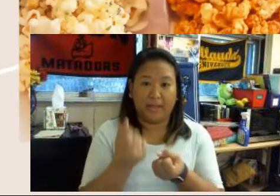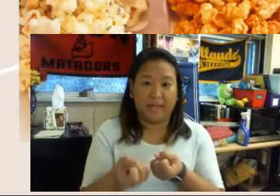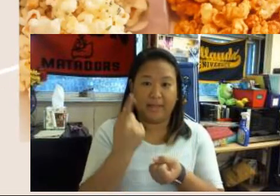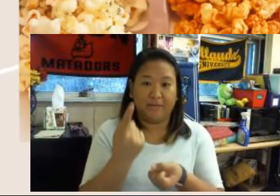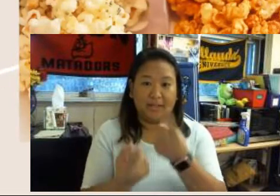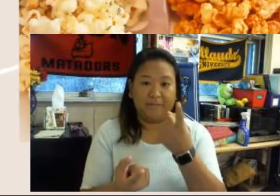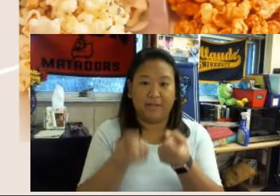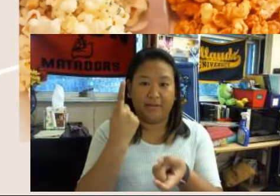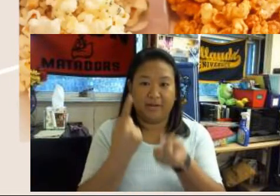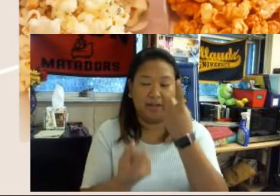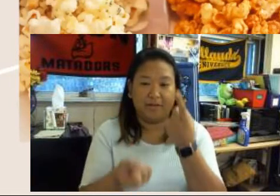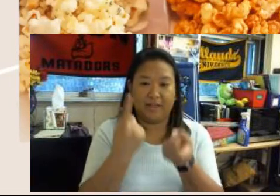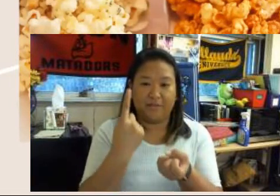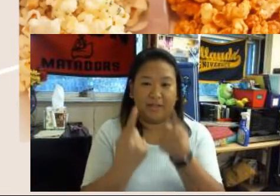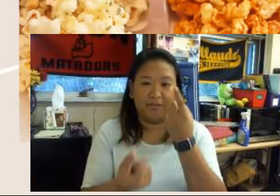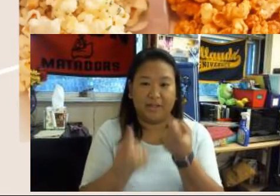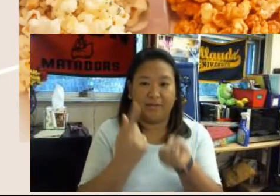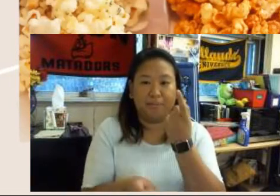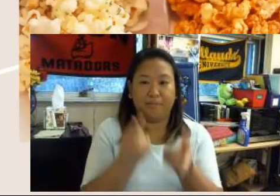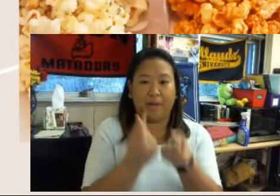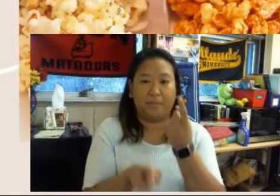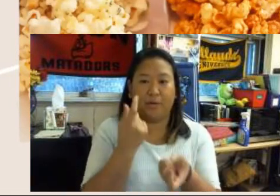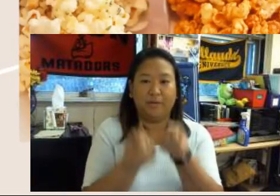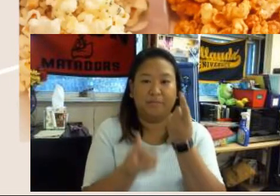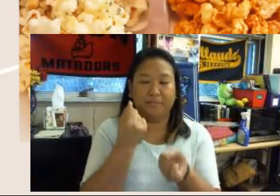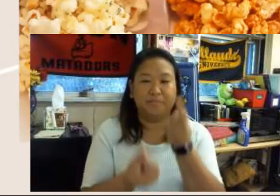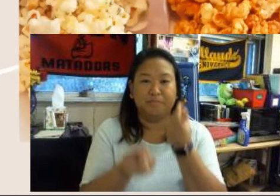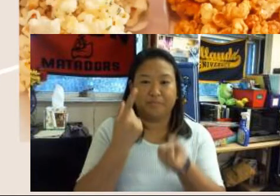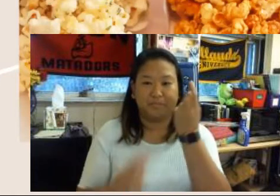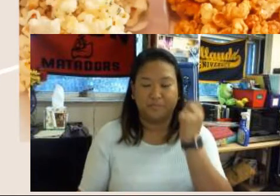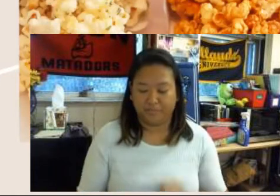Popcorn, like 11, 11, 11, 11, 11, 11, 11, popcorn.